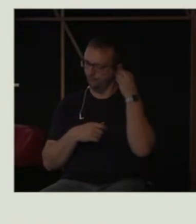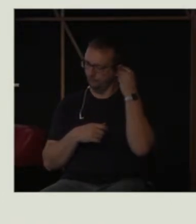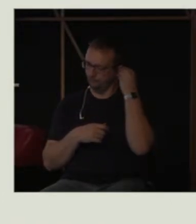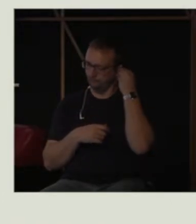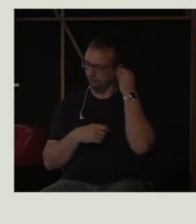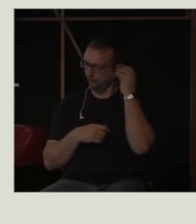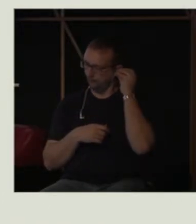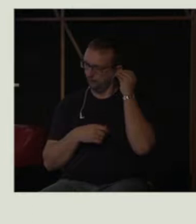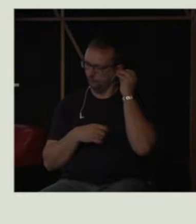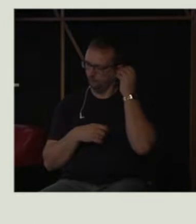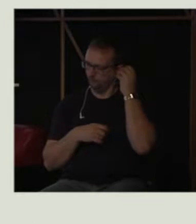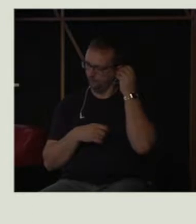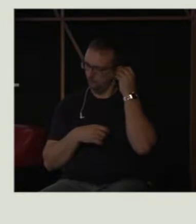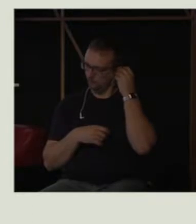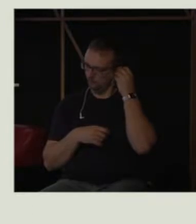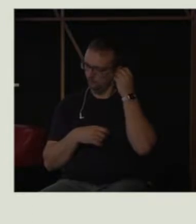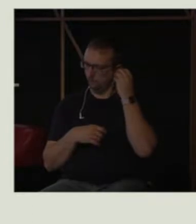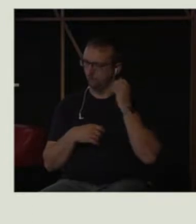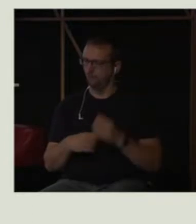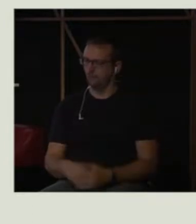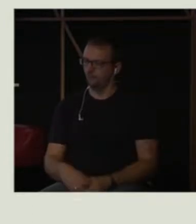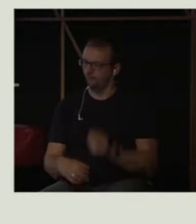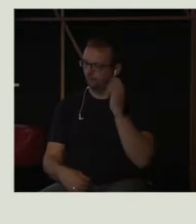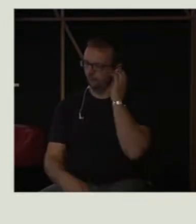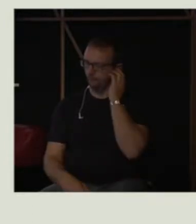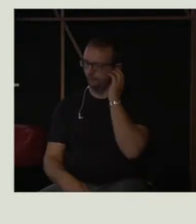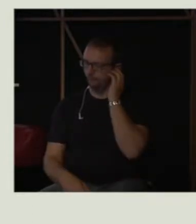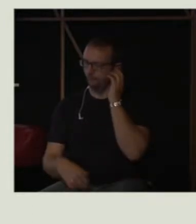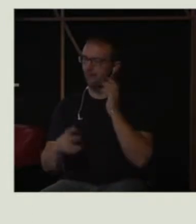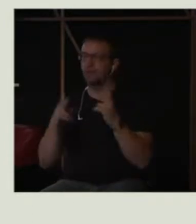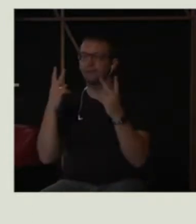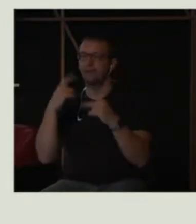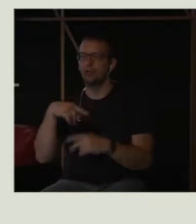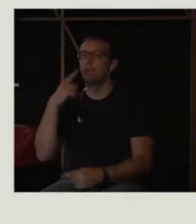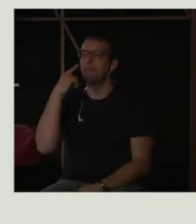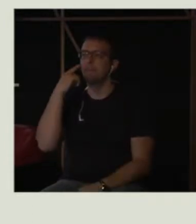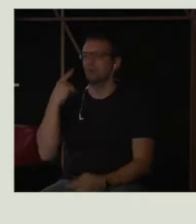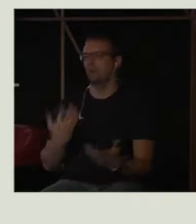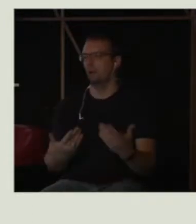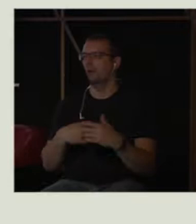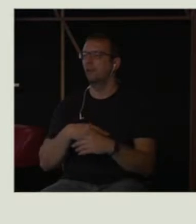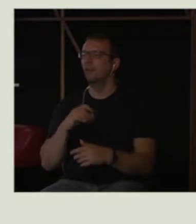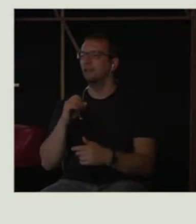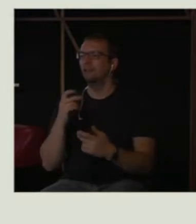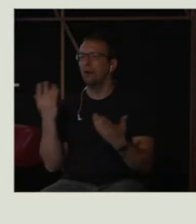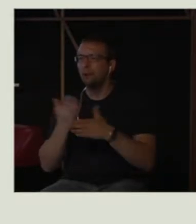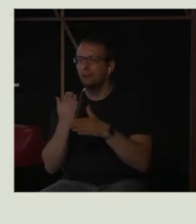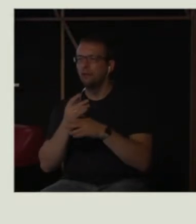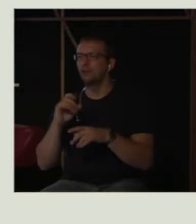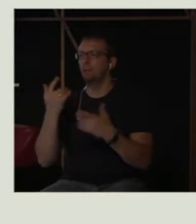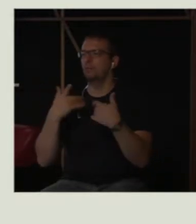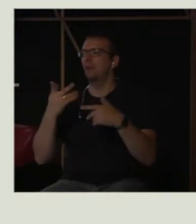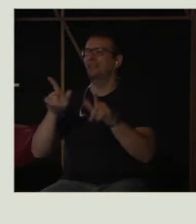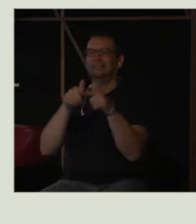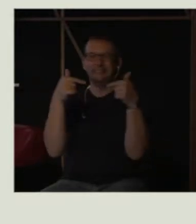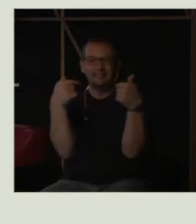when choosing your kit combination for your team, your football equipment, your venue, and even the information online. It's not rocket